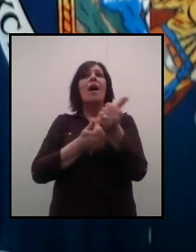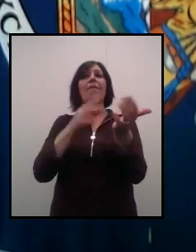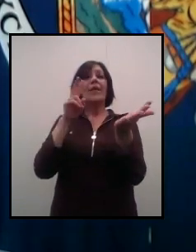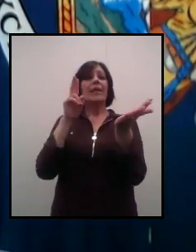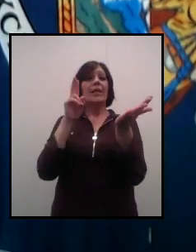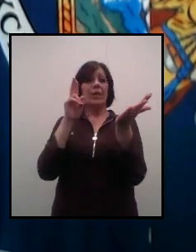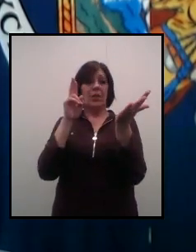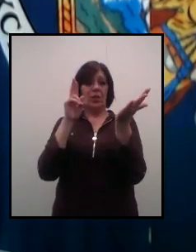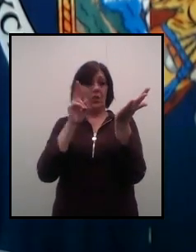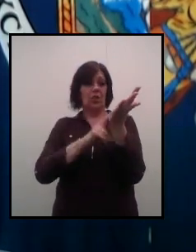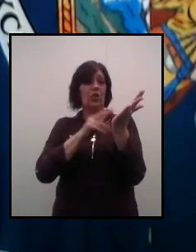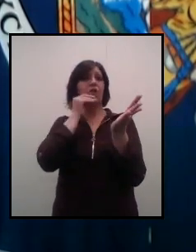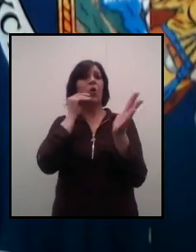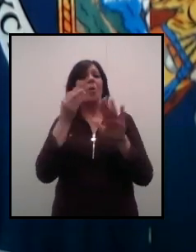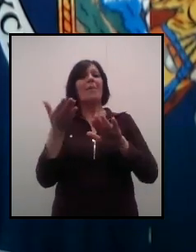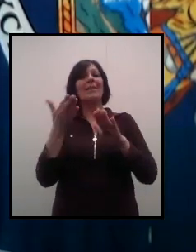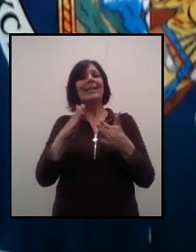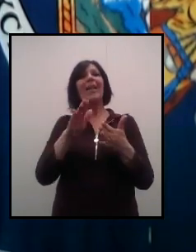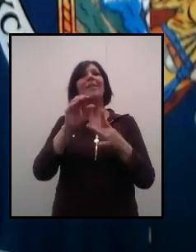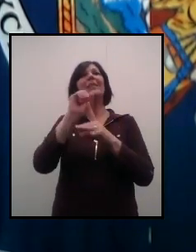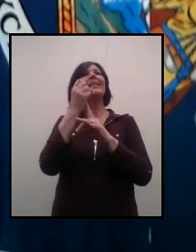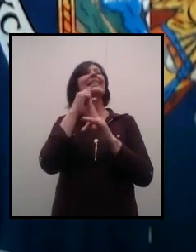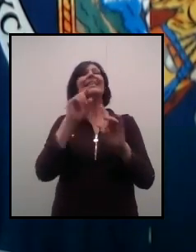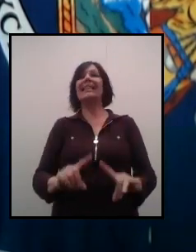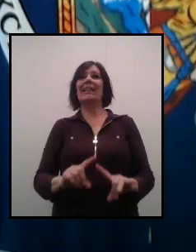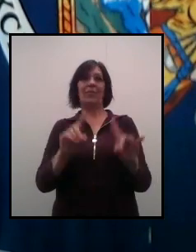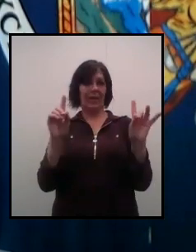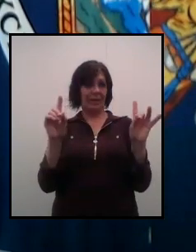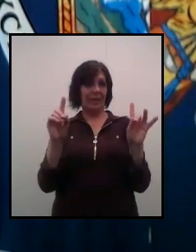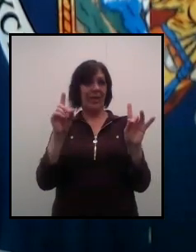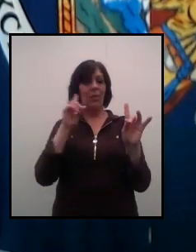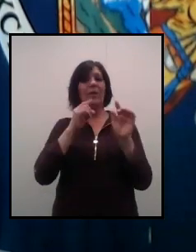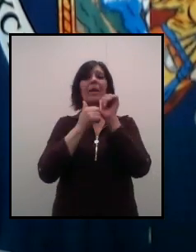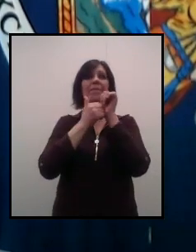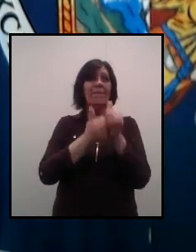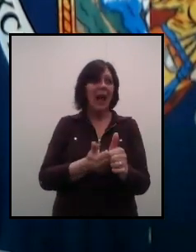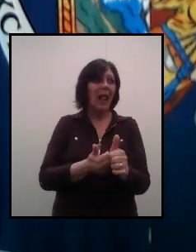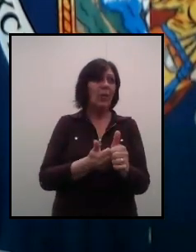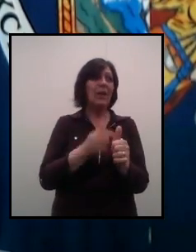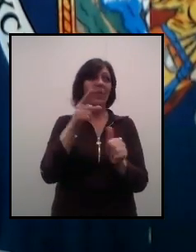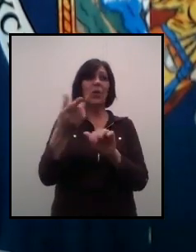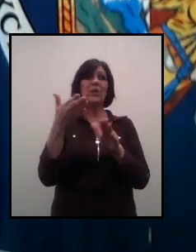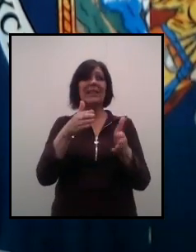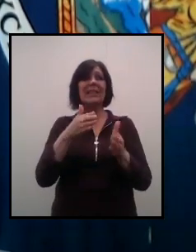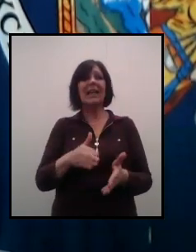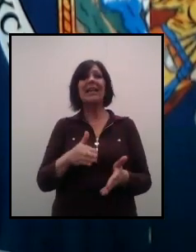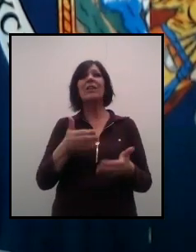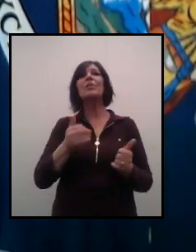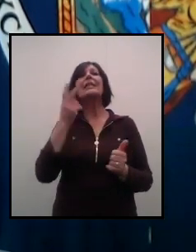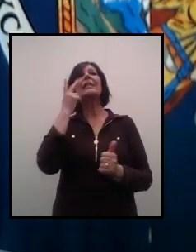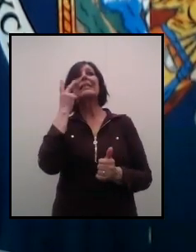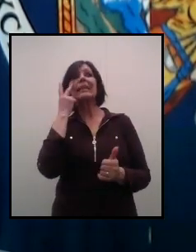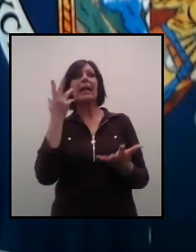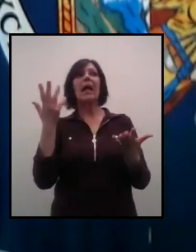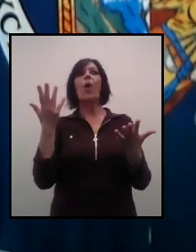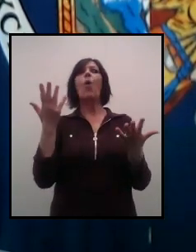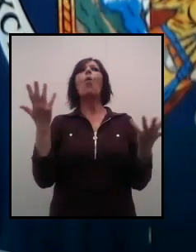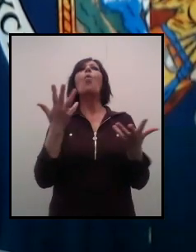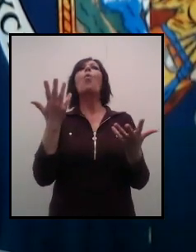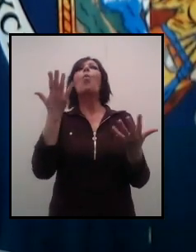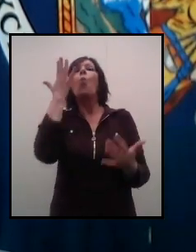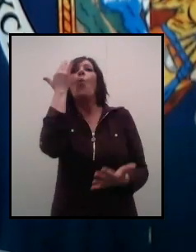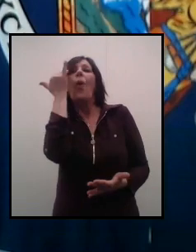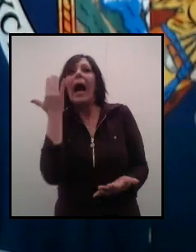death circumstance is different. I mean, we have been following those deaths, again, trying to figure out what was what was the